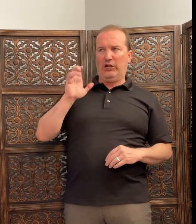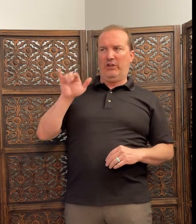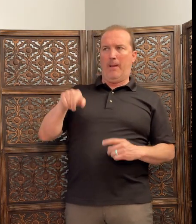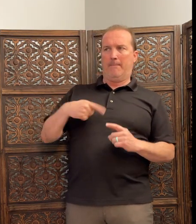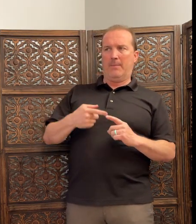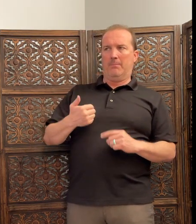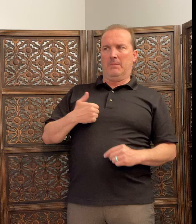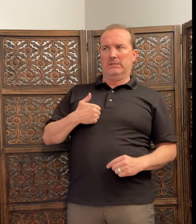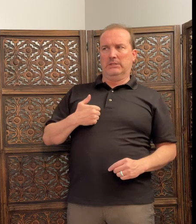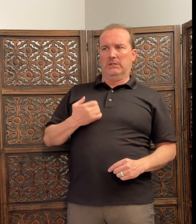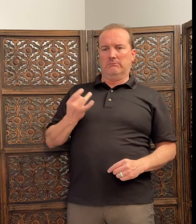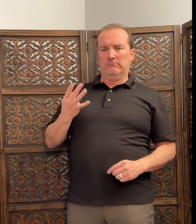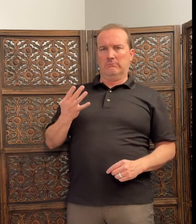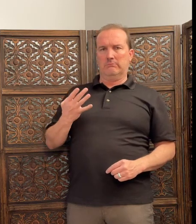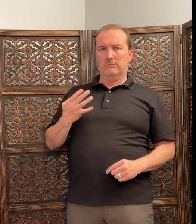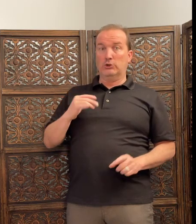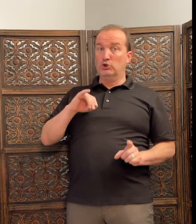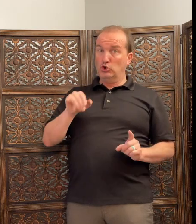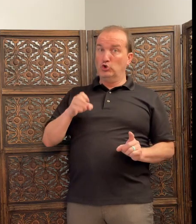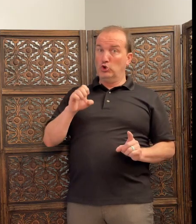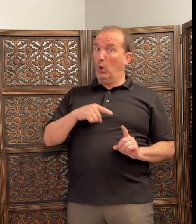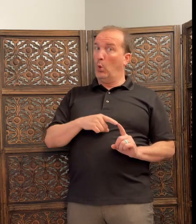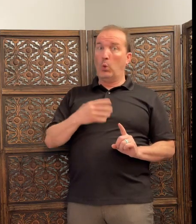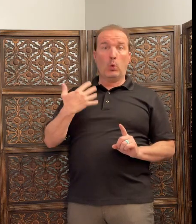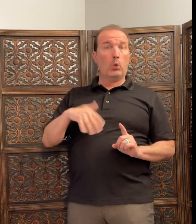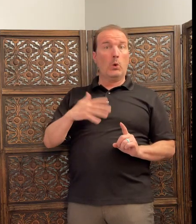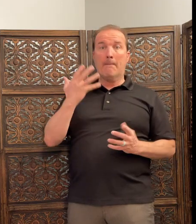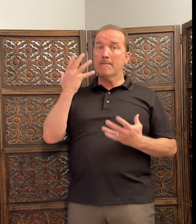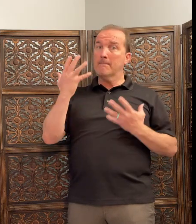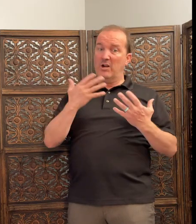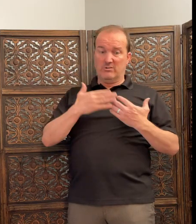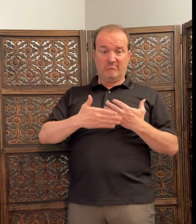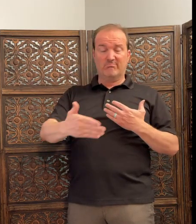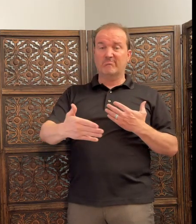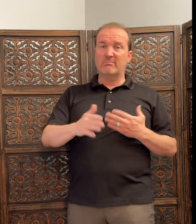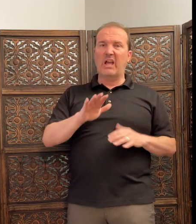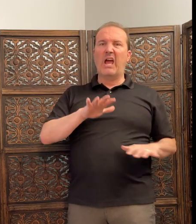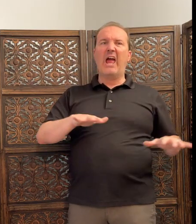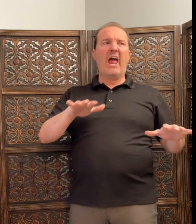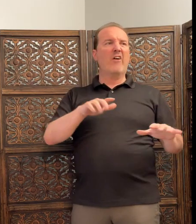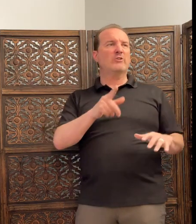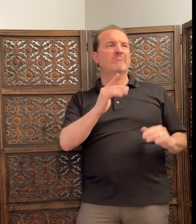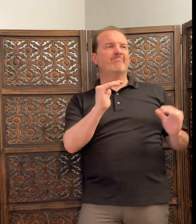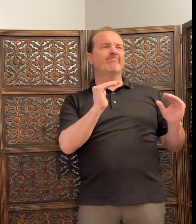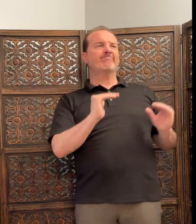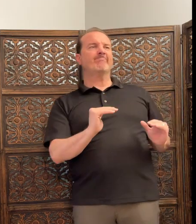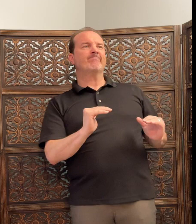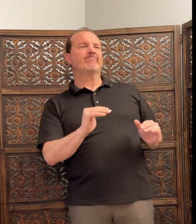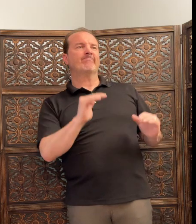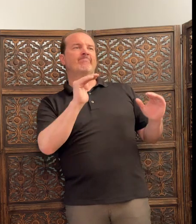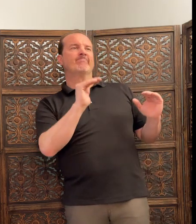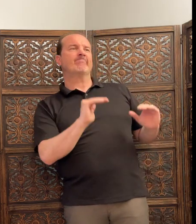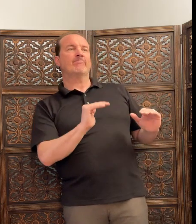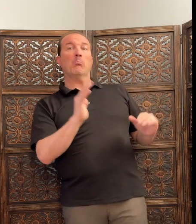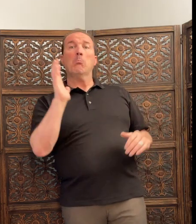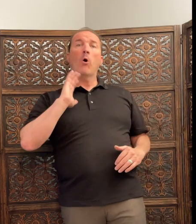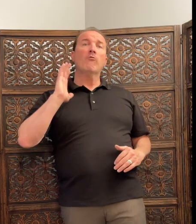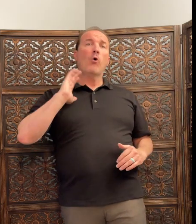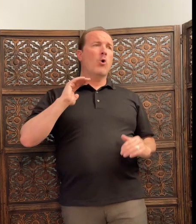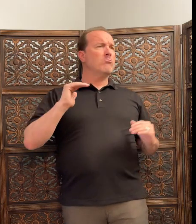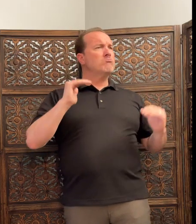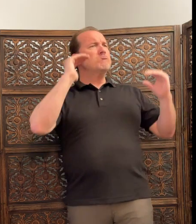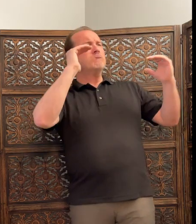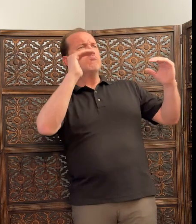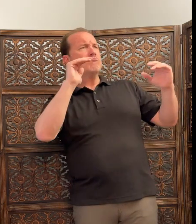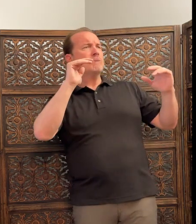myself," says League Moss. Joe is embarrassed. From that day forward, he will be treated as lower by the porch talkers